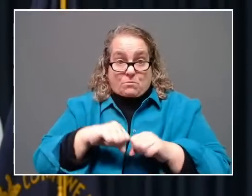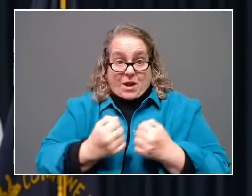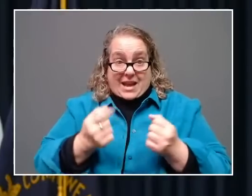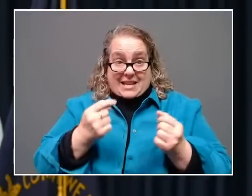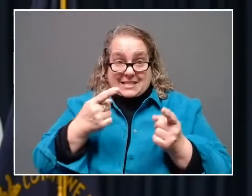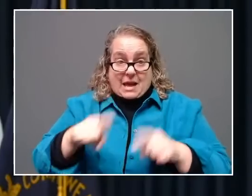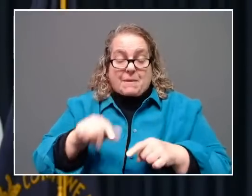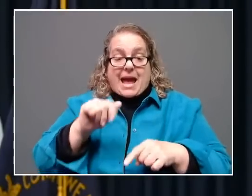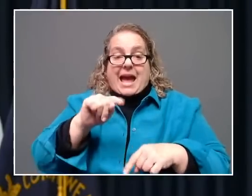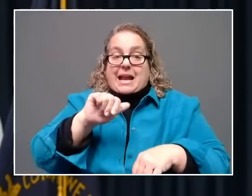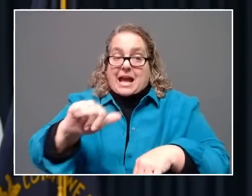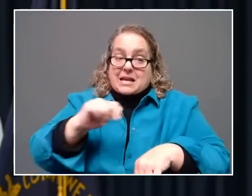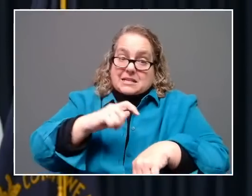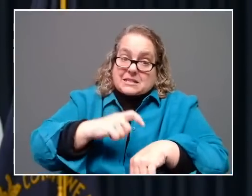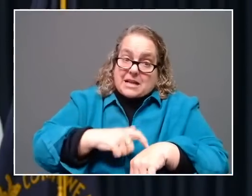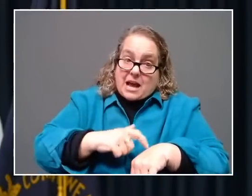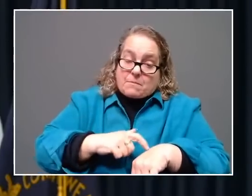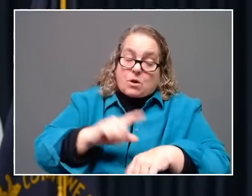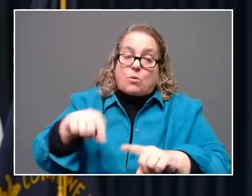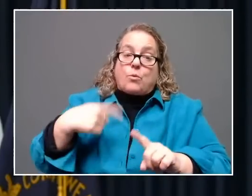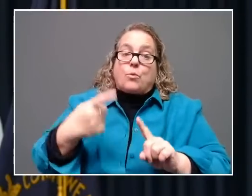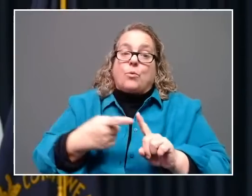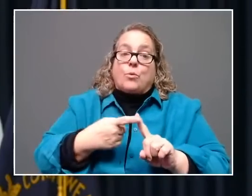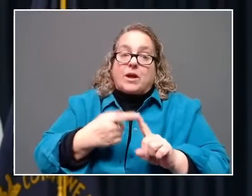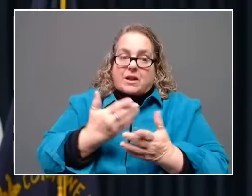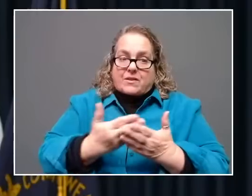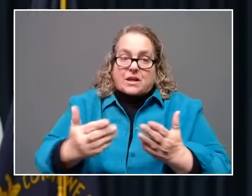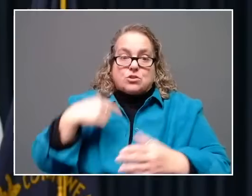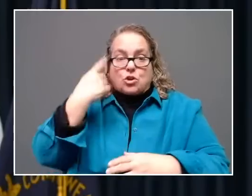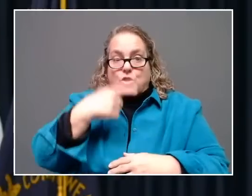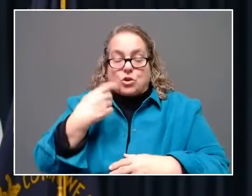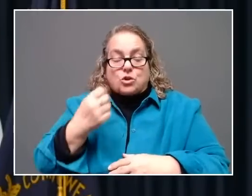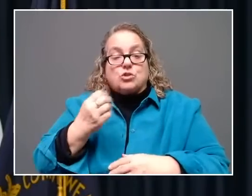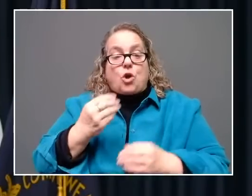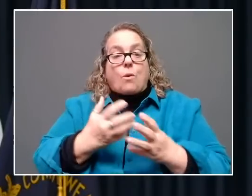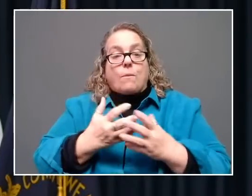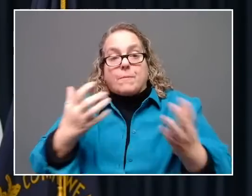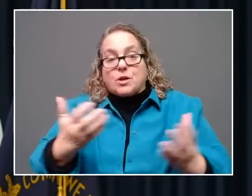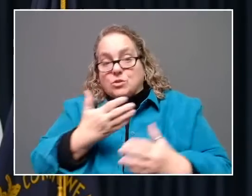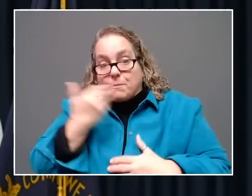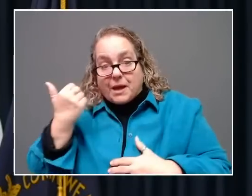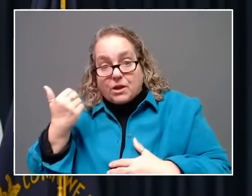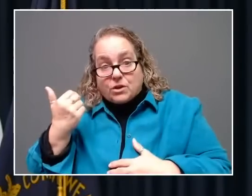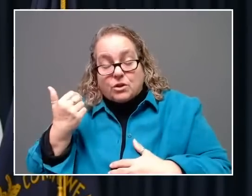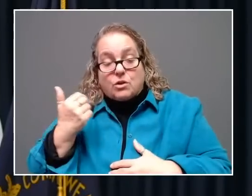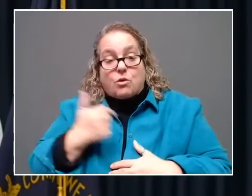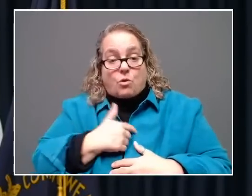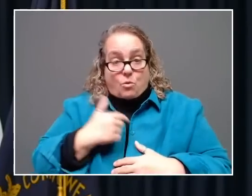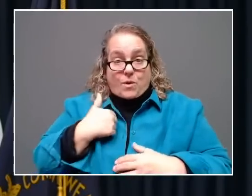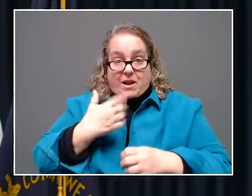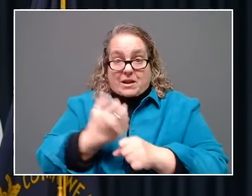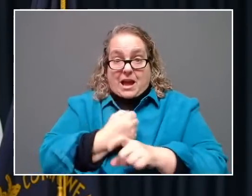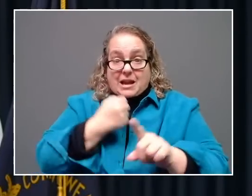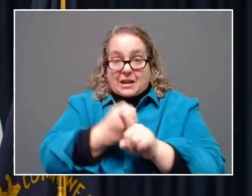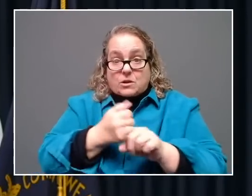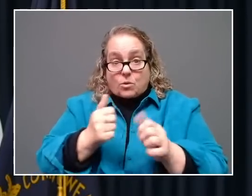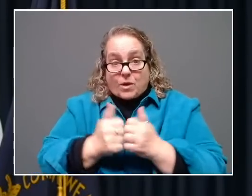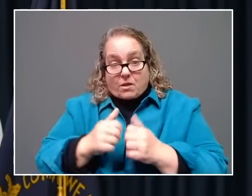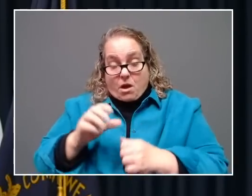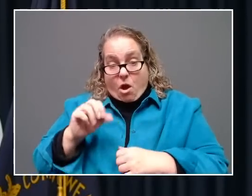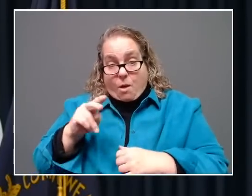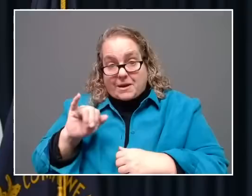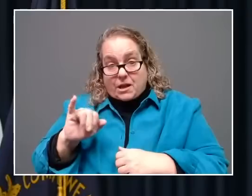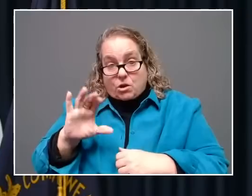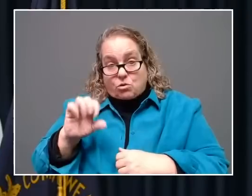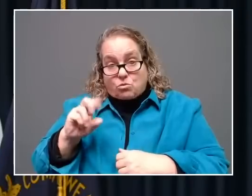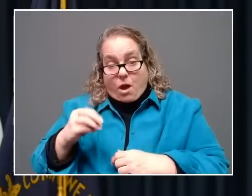time when things look so much better. We got hit with Omicron later than many states,